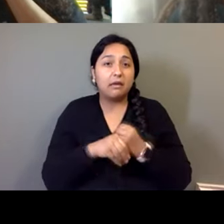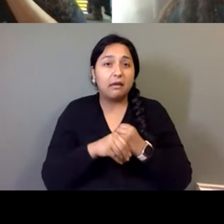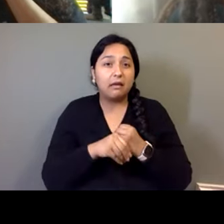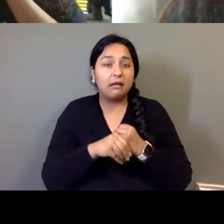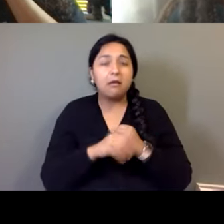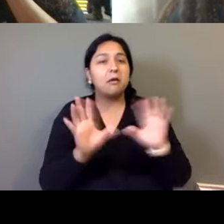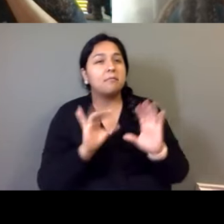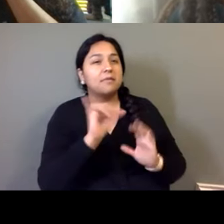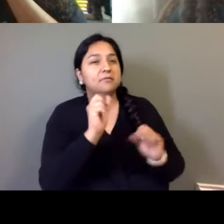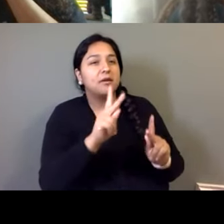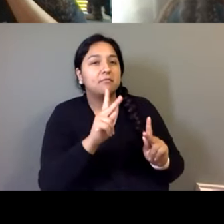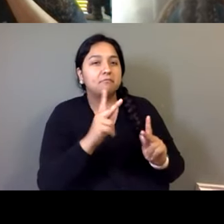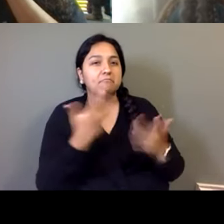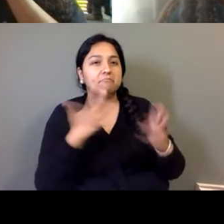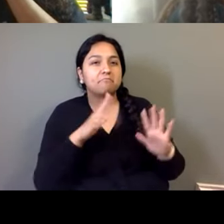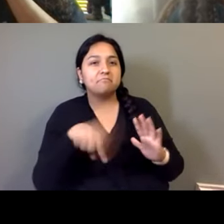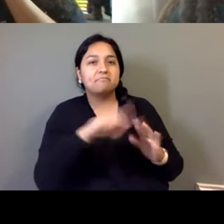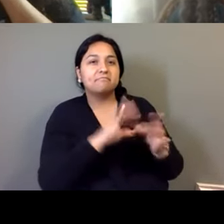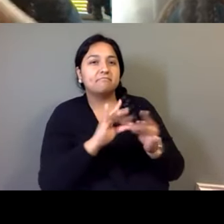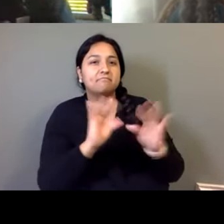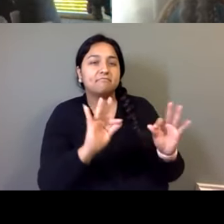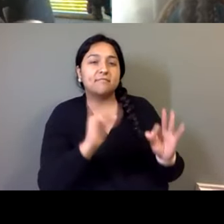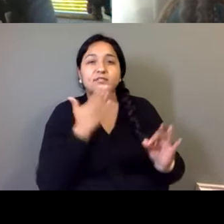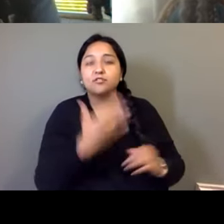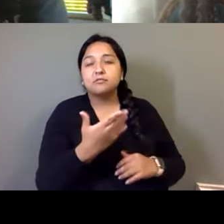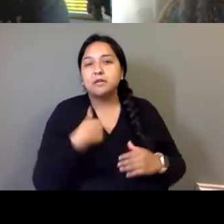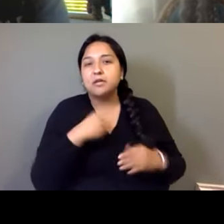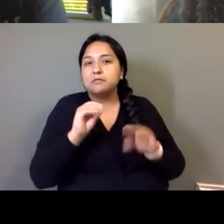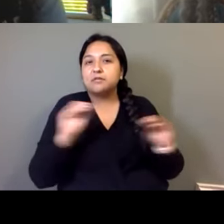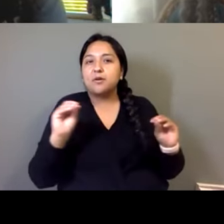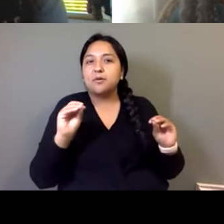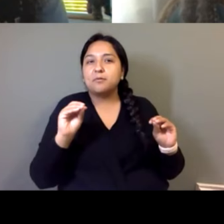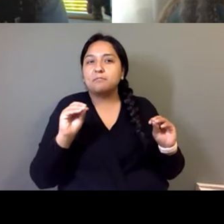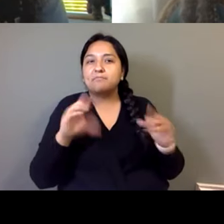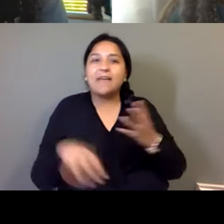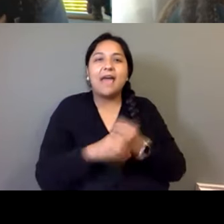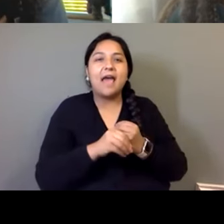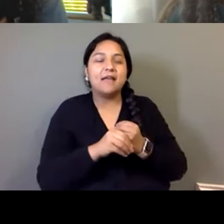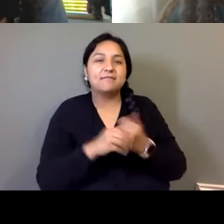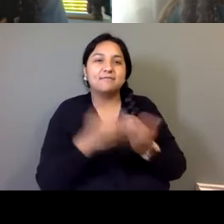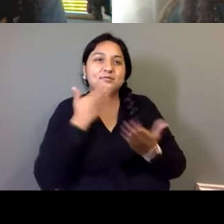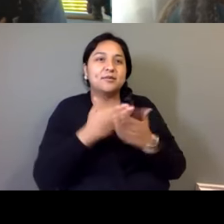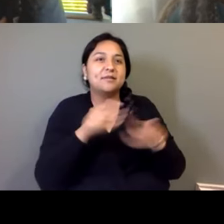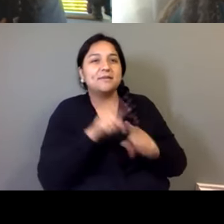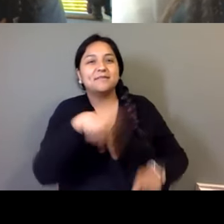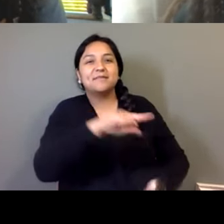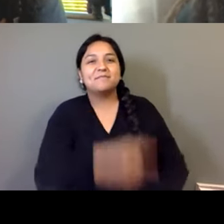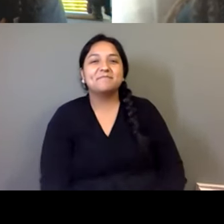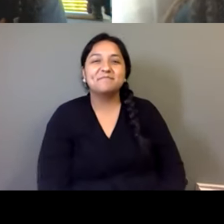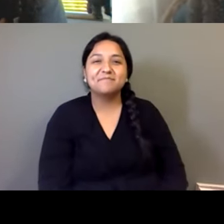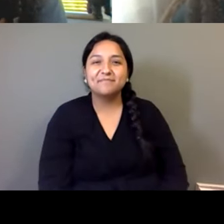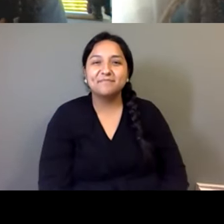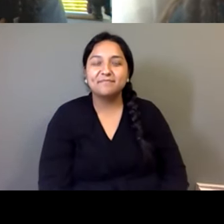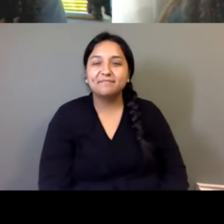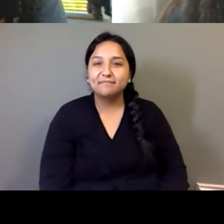No, that's okay. I think what everybody else said was really good, and I don't think I could say anything nearly as good as them. Thank